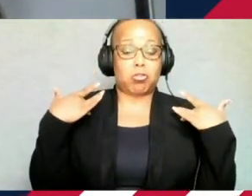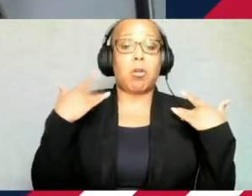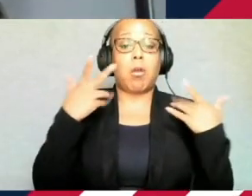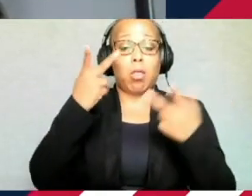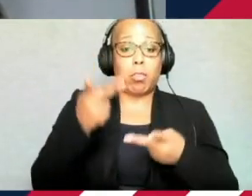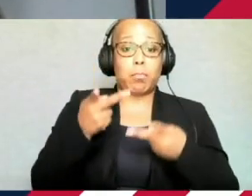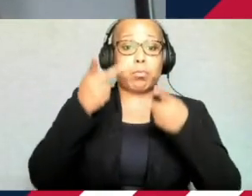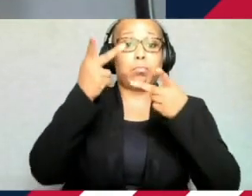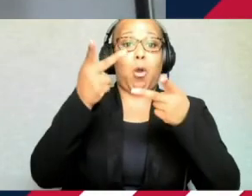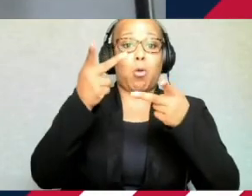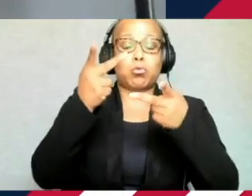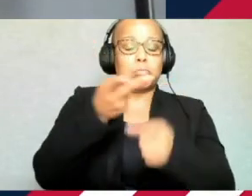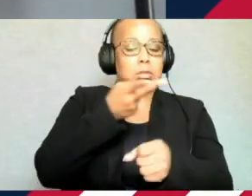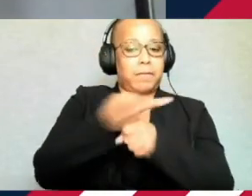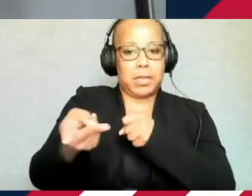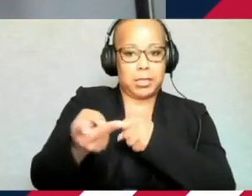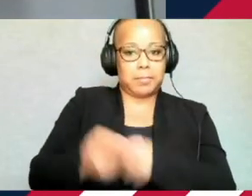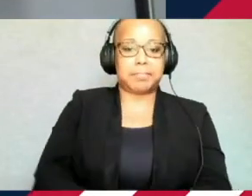is defeated.